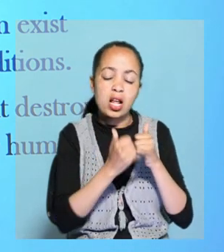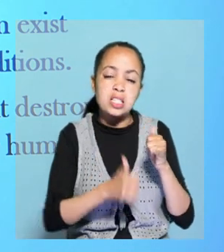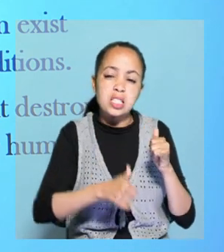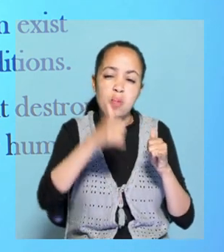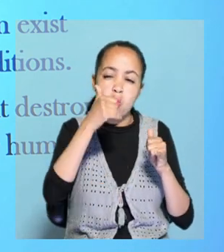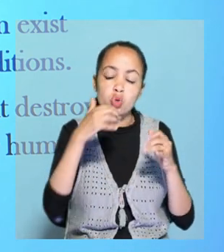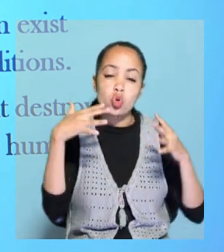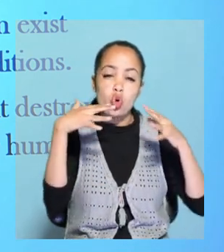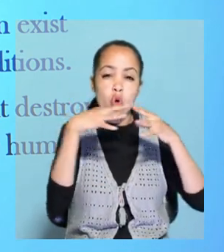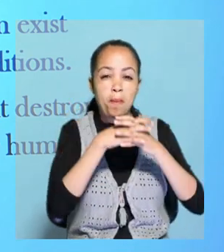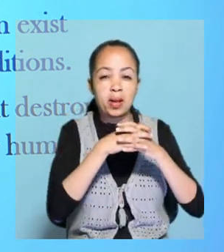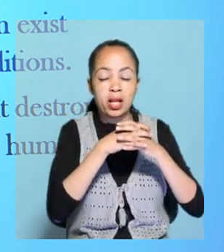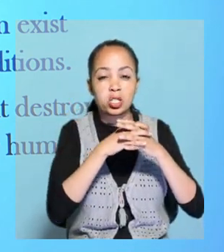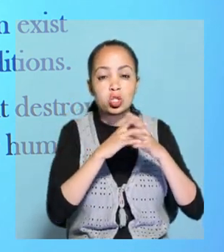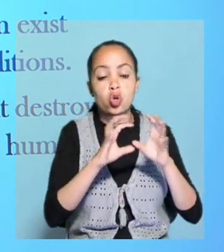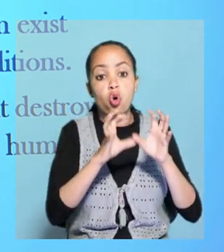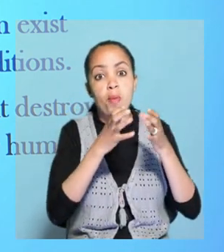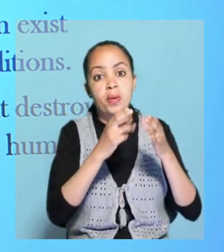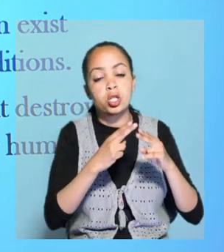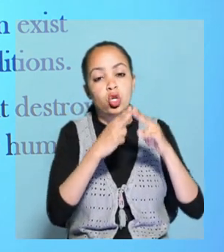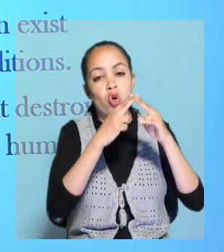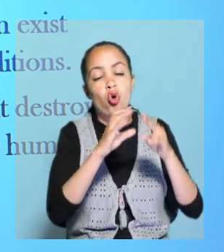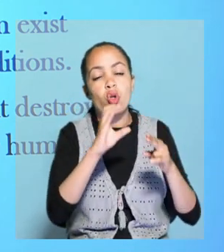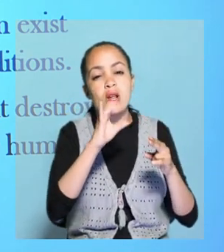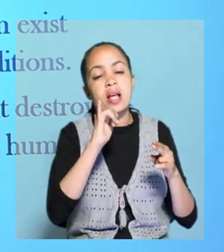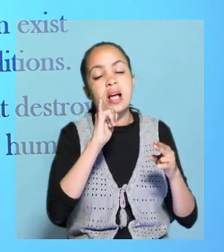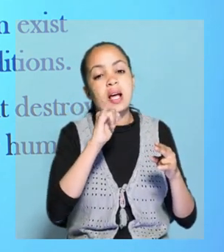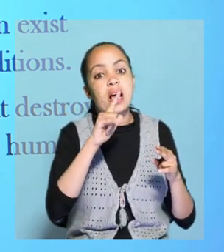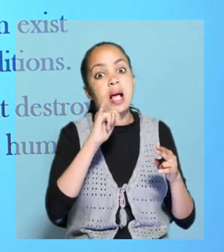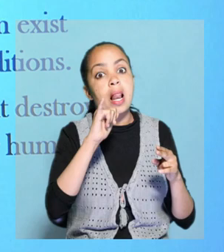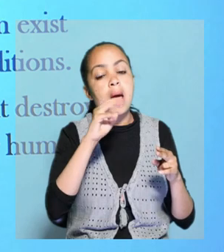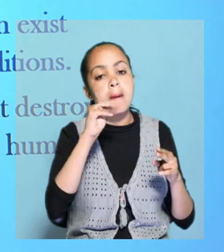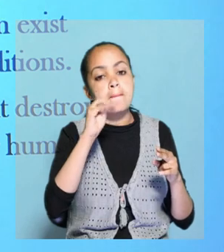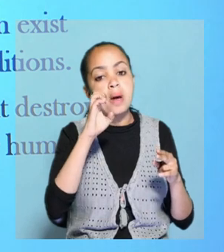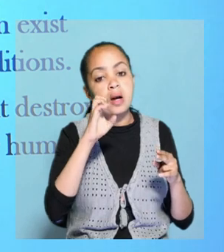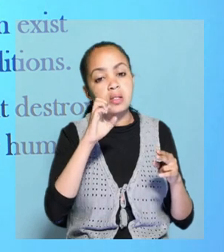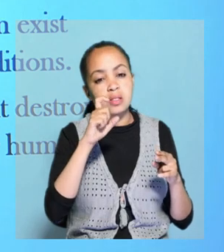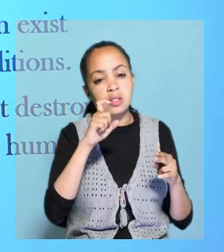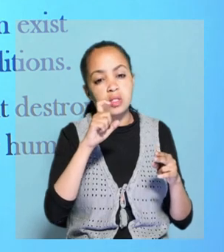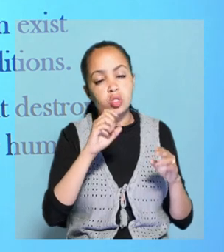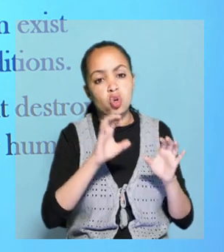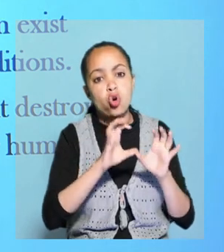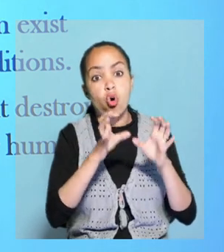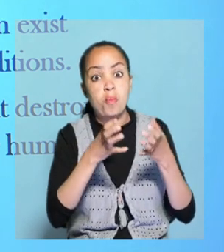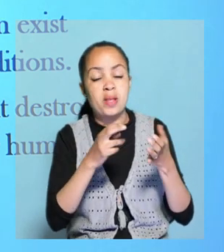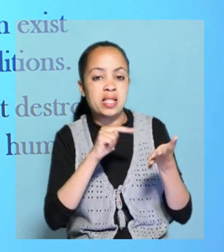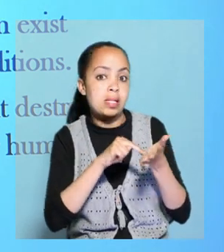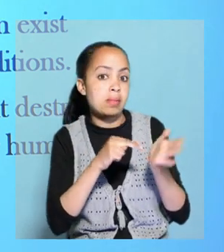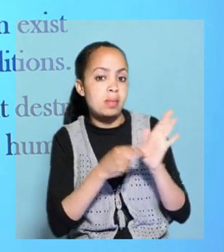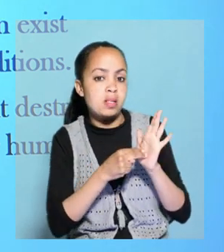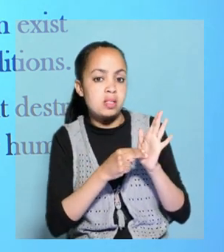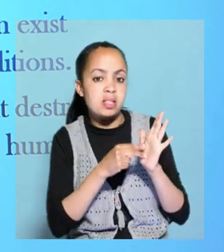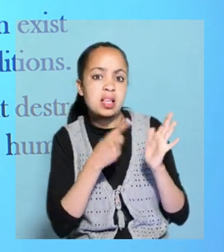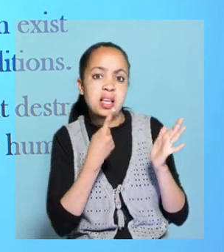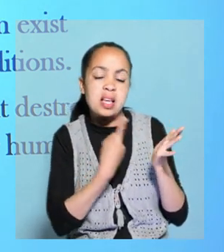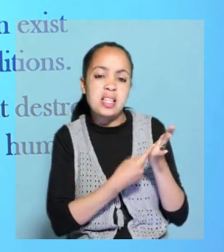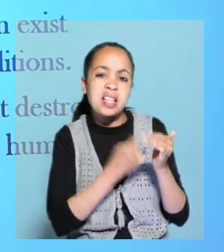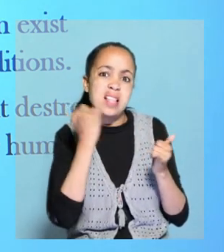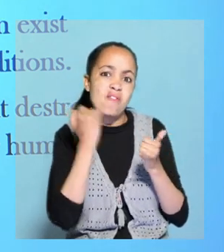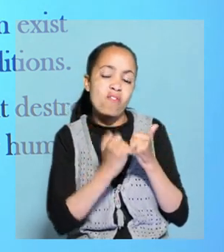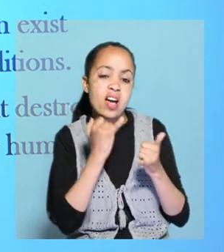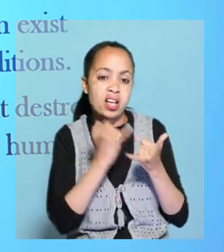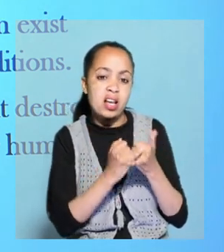most complex community, which we call climax community, created. Climax community to mean it is a